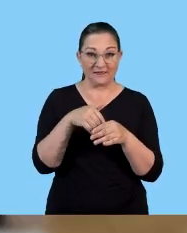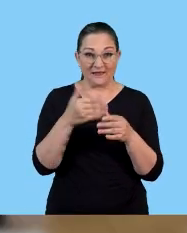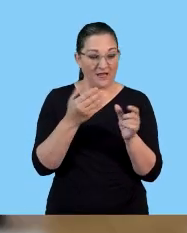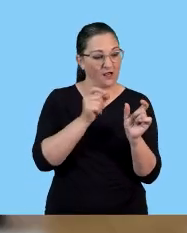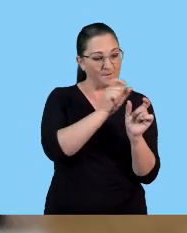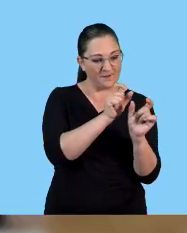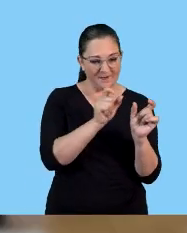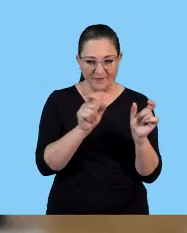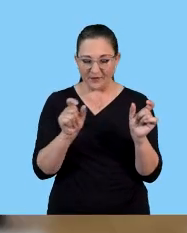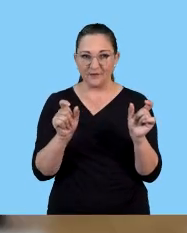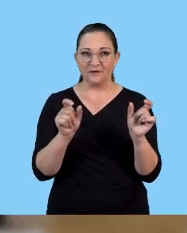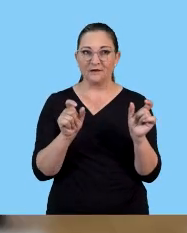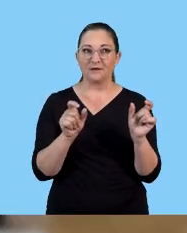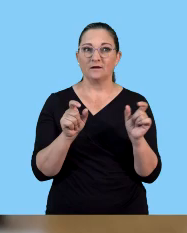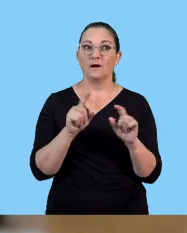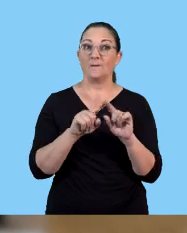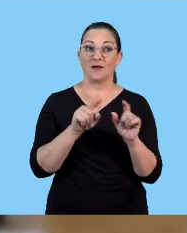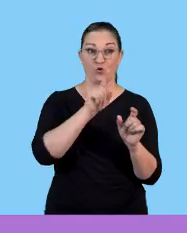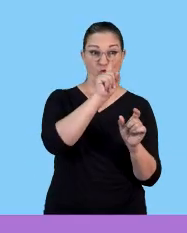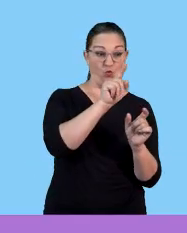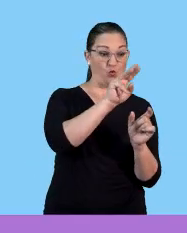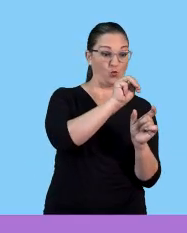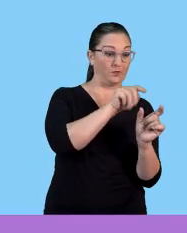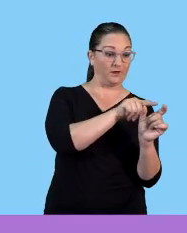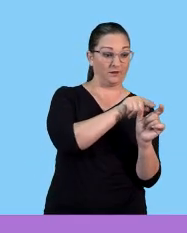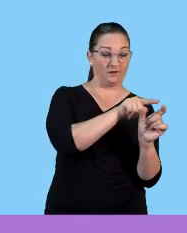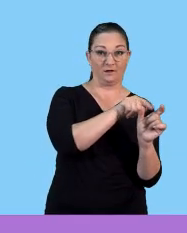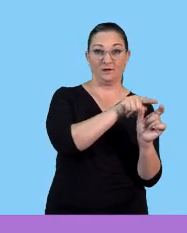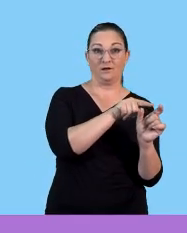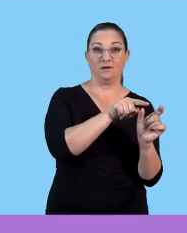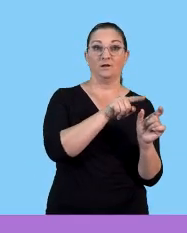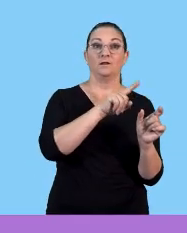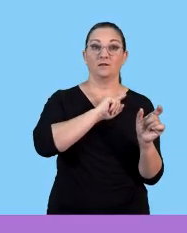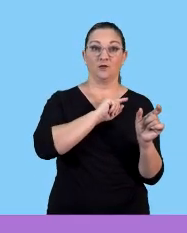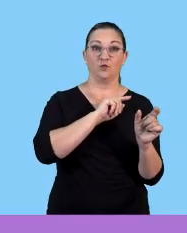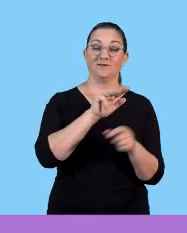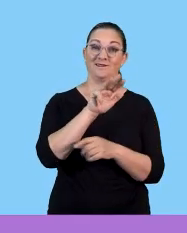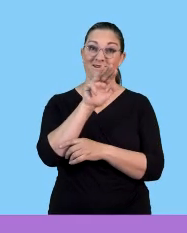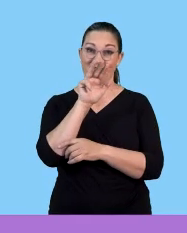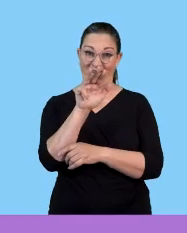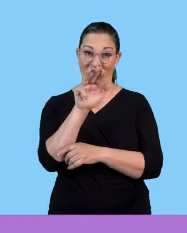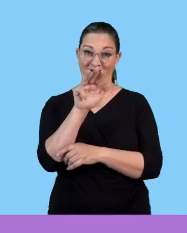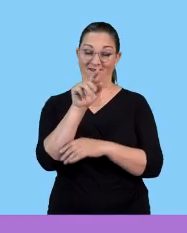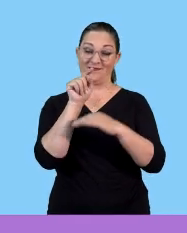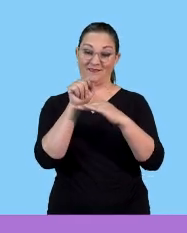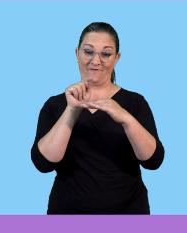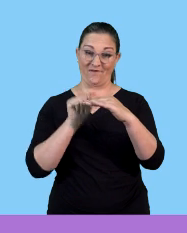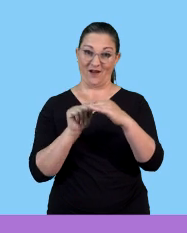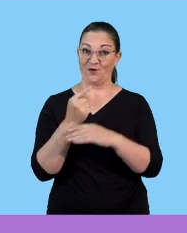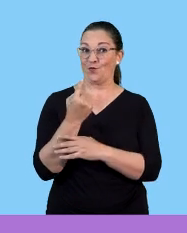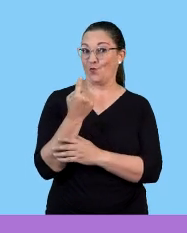9. How much does that little piece measure? It measures 1 meter. So what's my calculation? My calculation